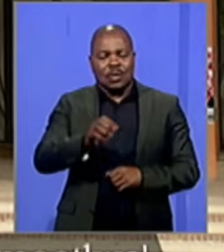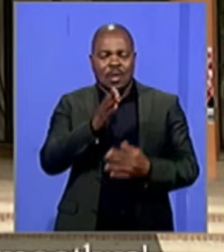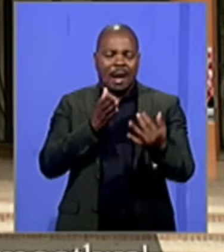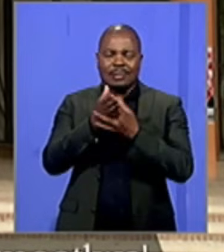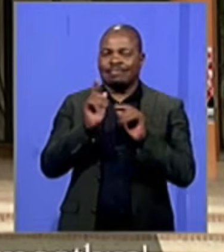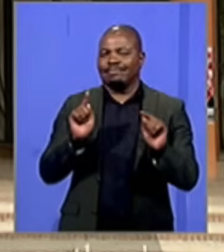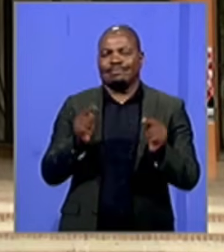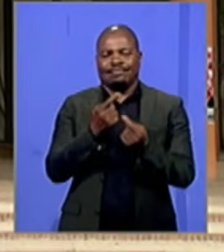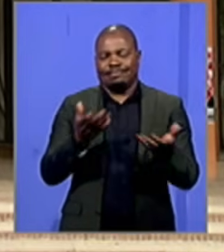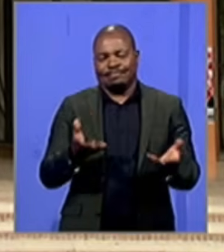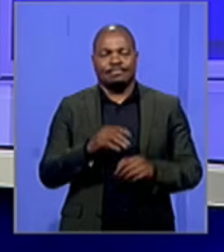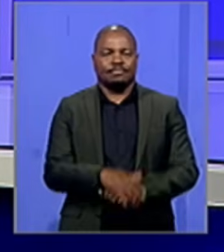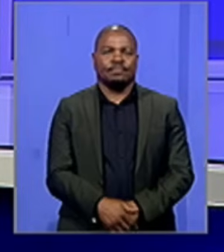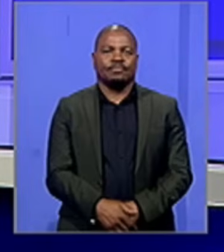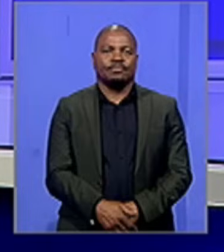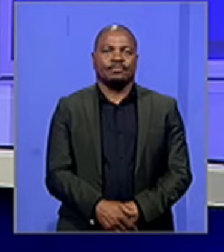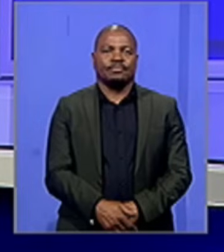Africa.